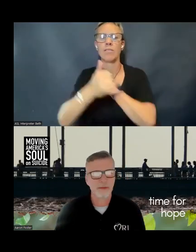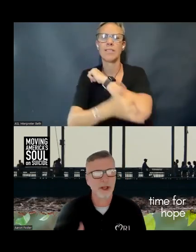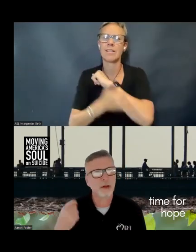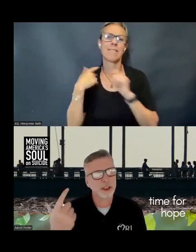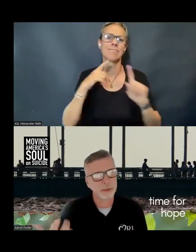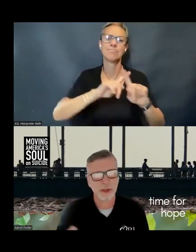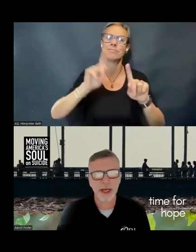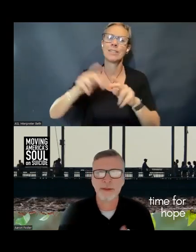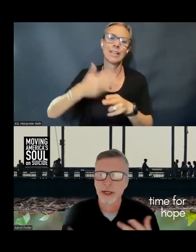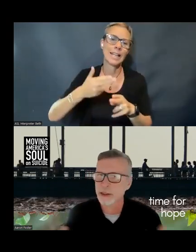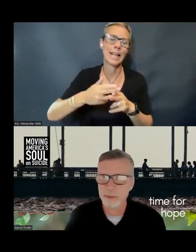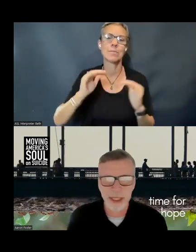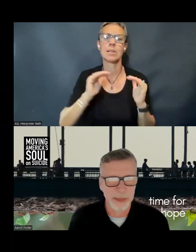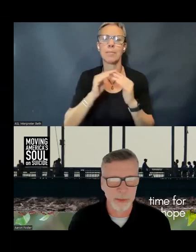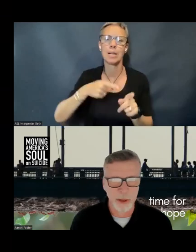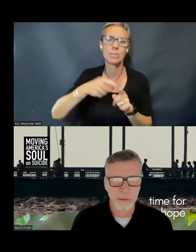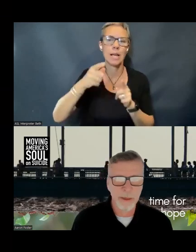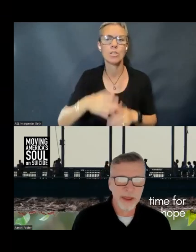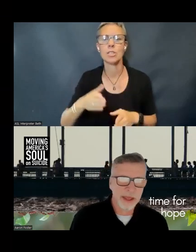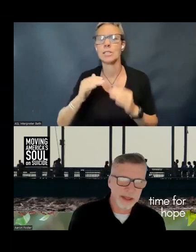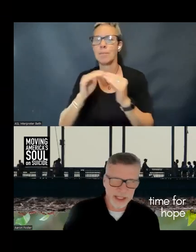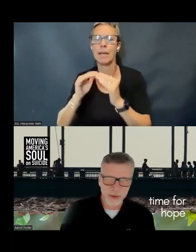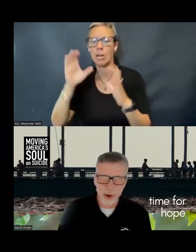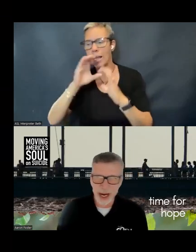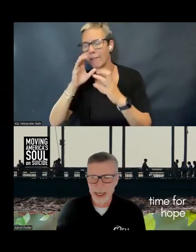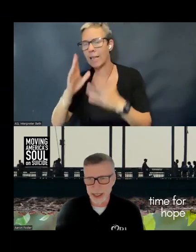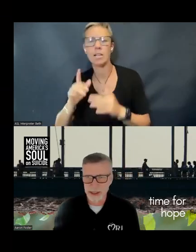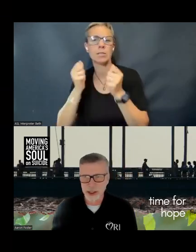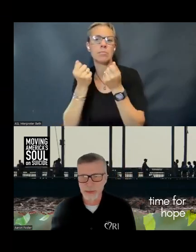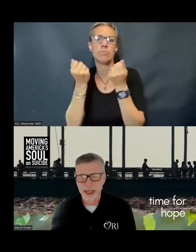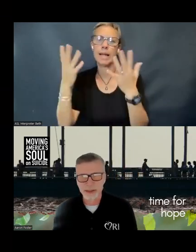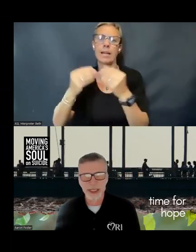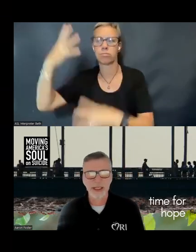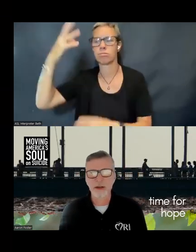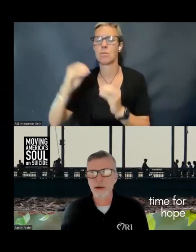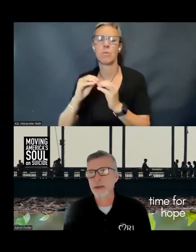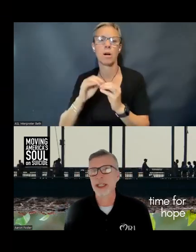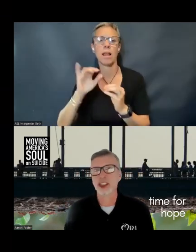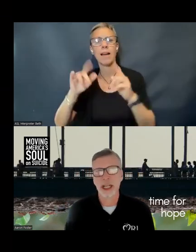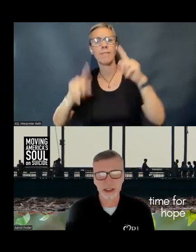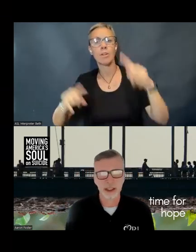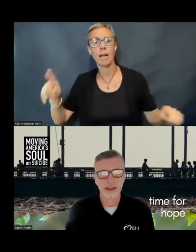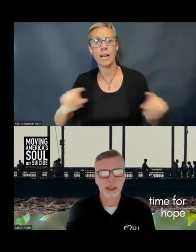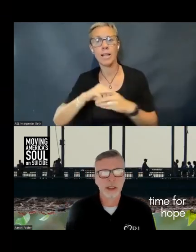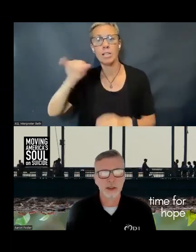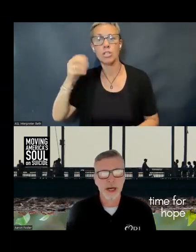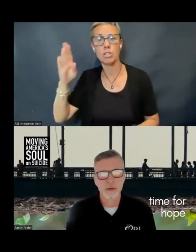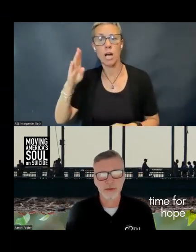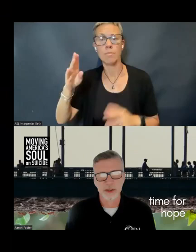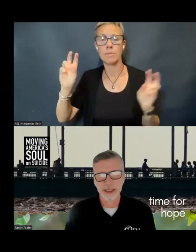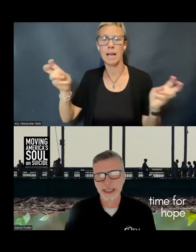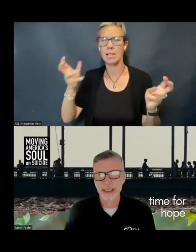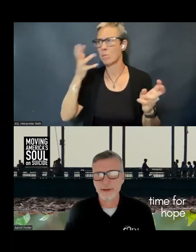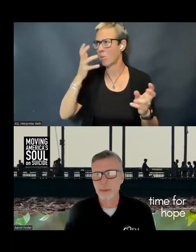specialists, recovery coaches, peer navigators, many, many more. This variety in job titles makes it incredibly challenging to